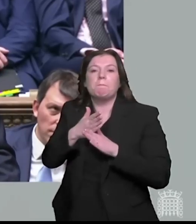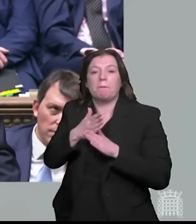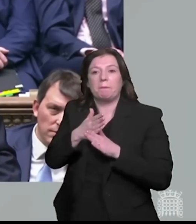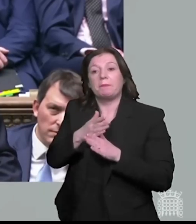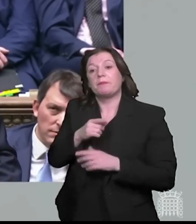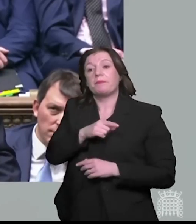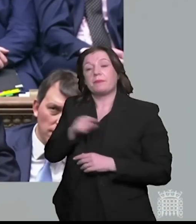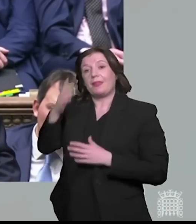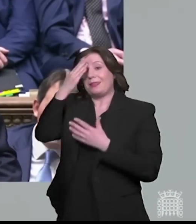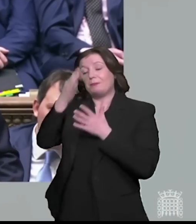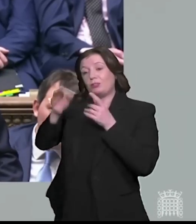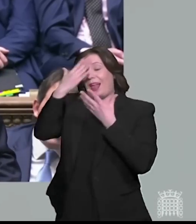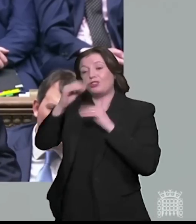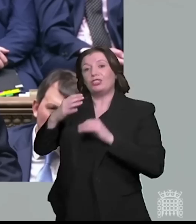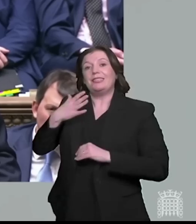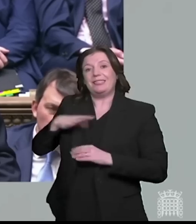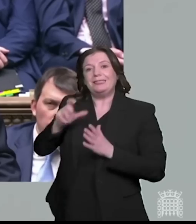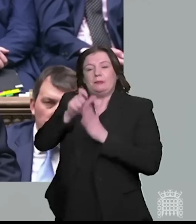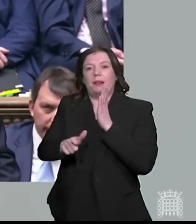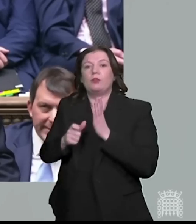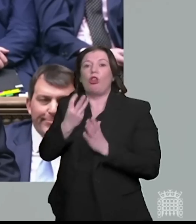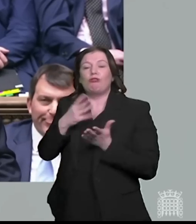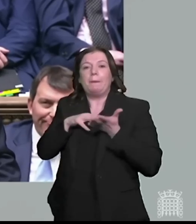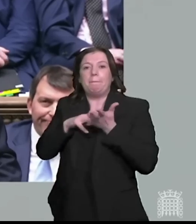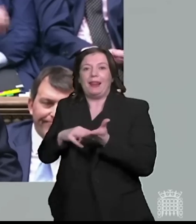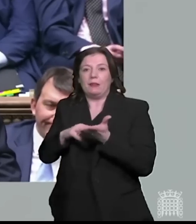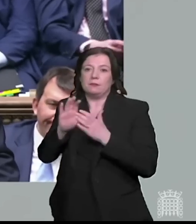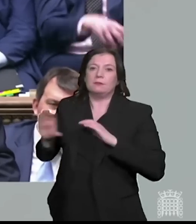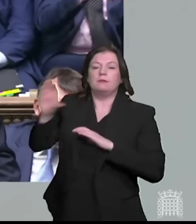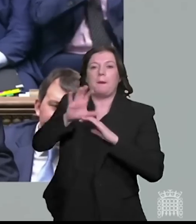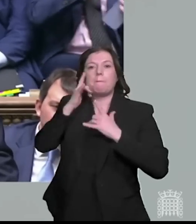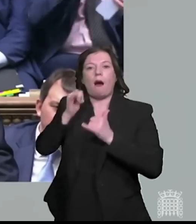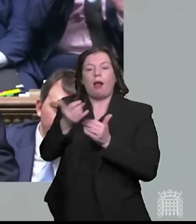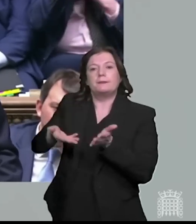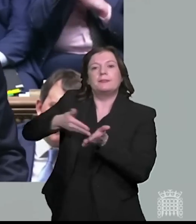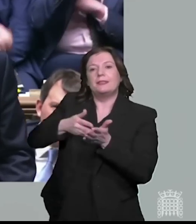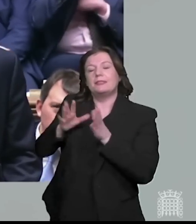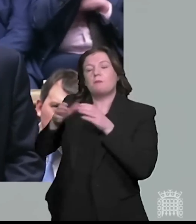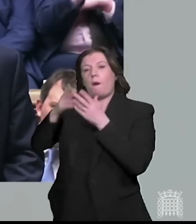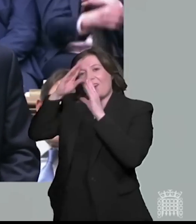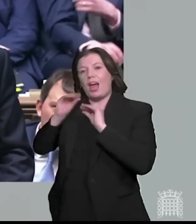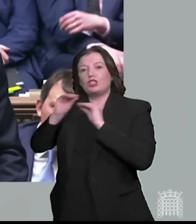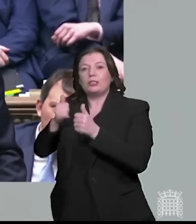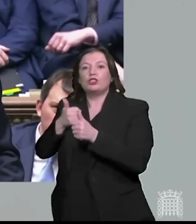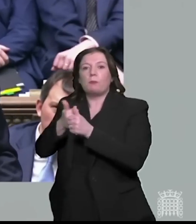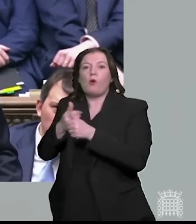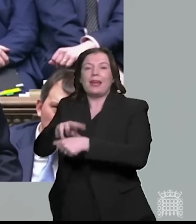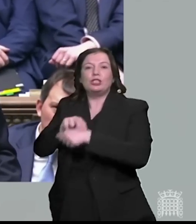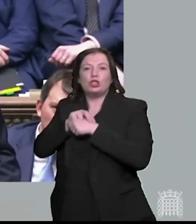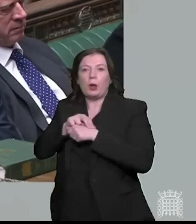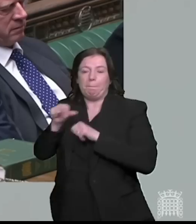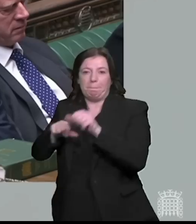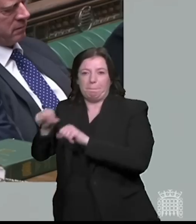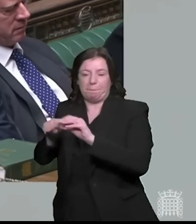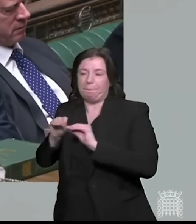special educational needs and disabilities with a £3 million pilot expansion of the Department for Education's supported internship